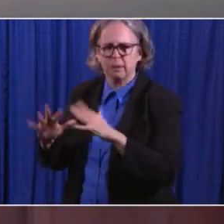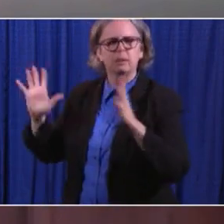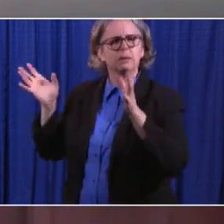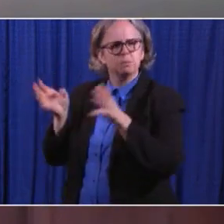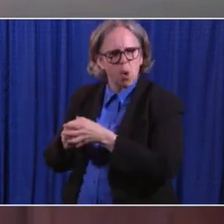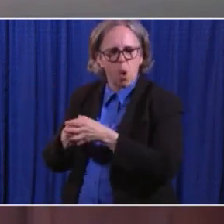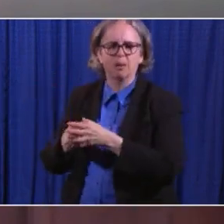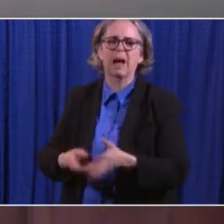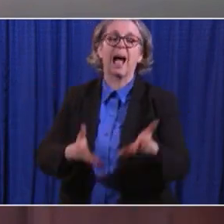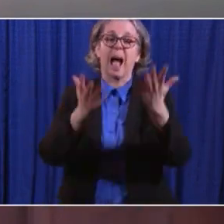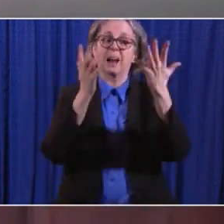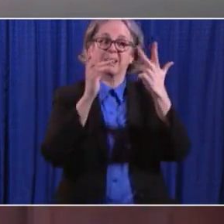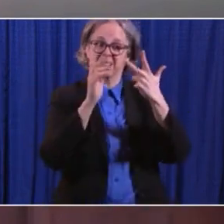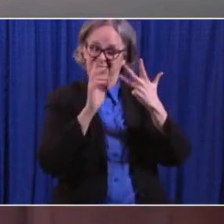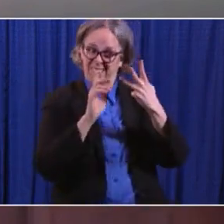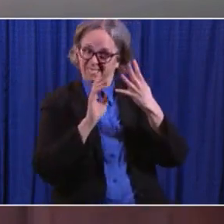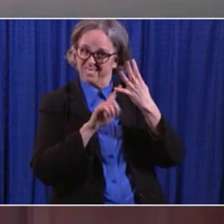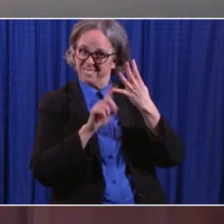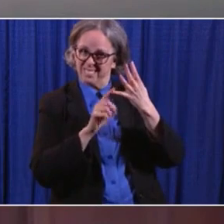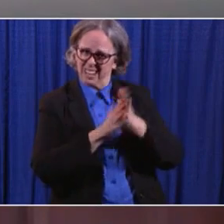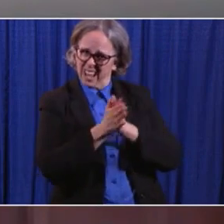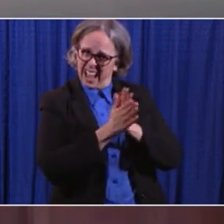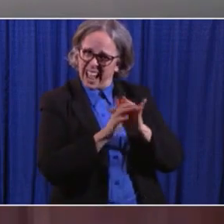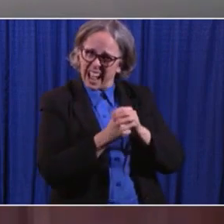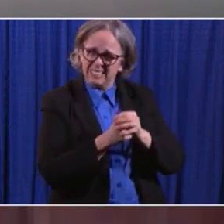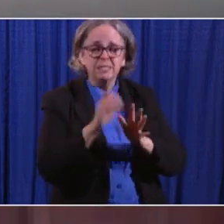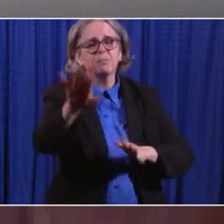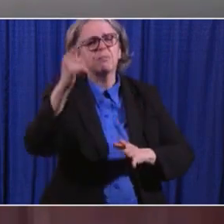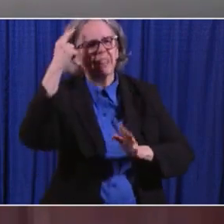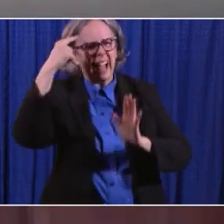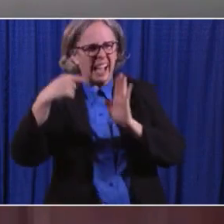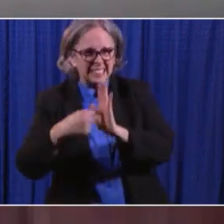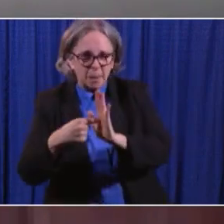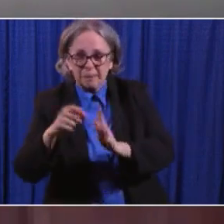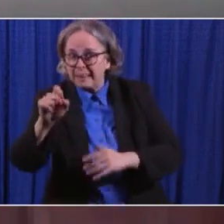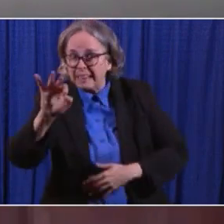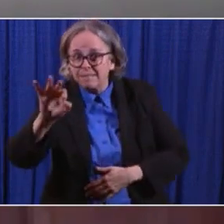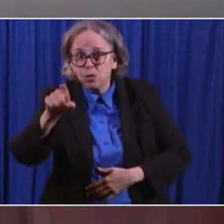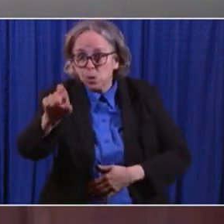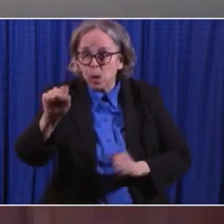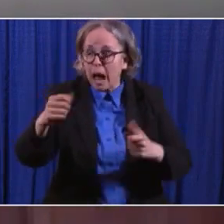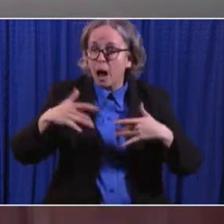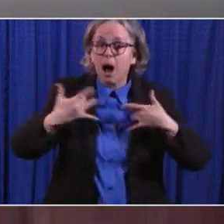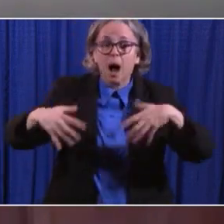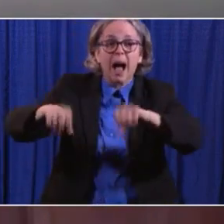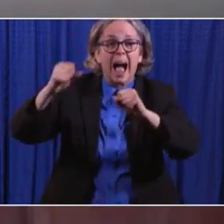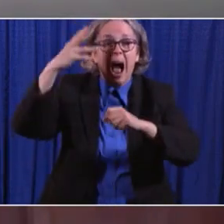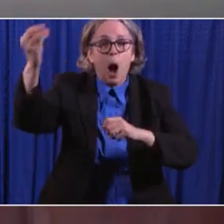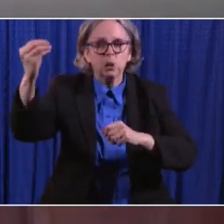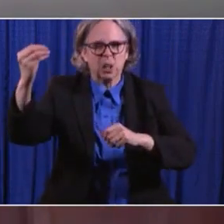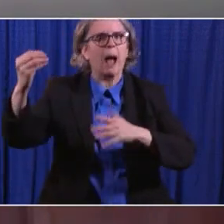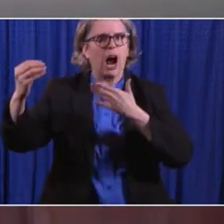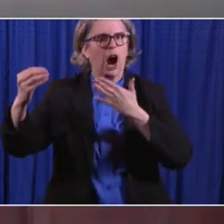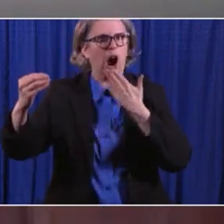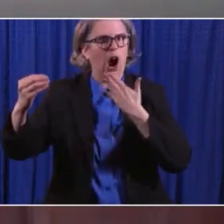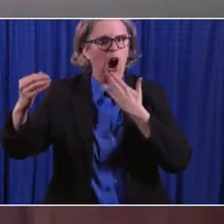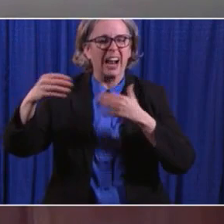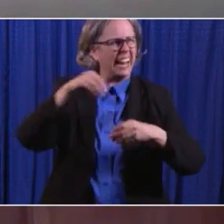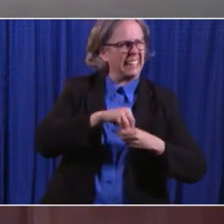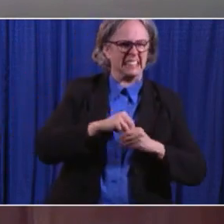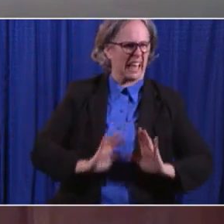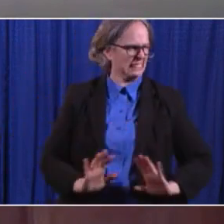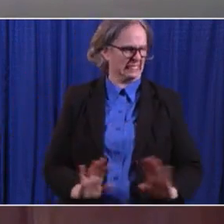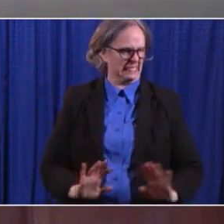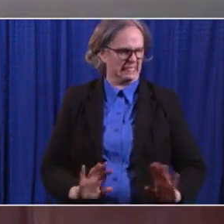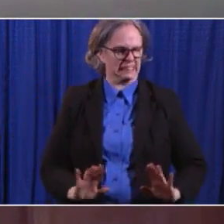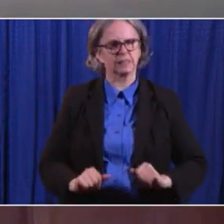your event outside. So what does the new order do? The new order continues to encapsulate previous orders